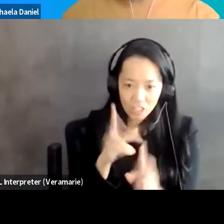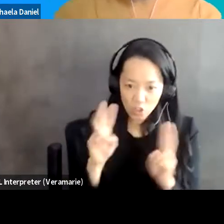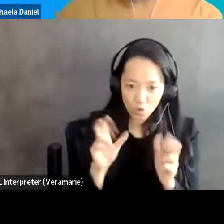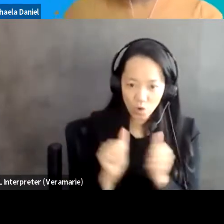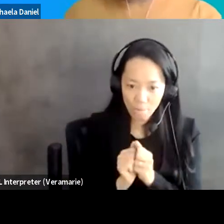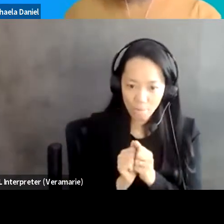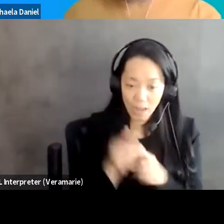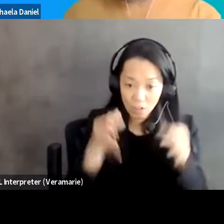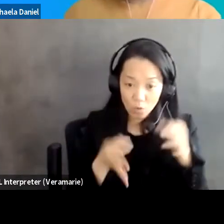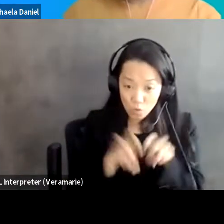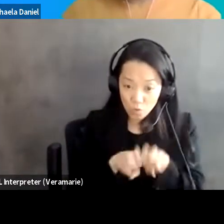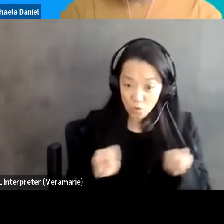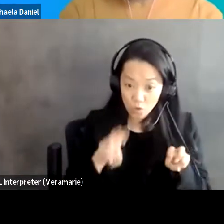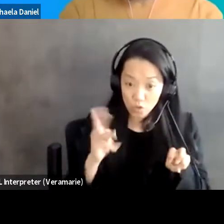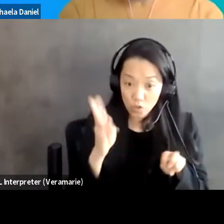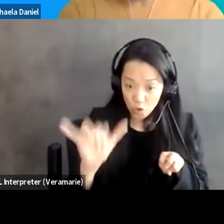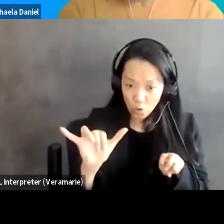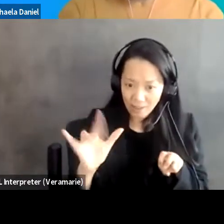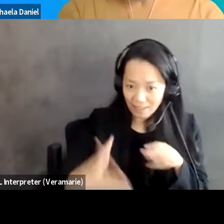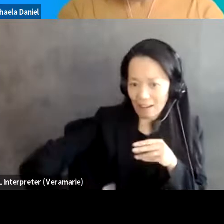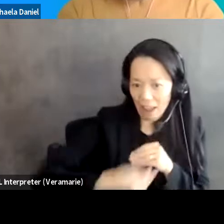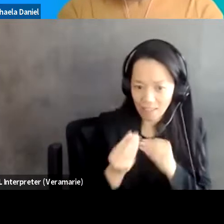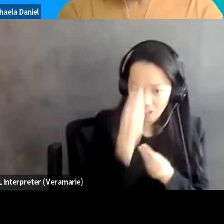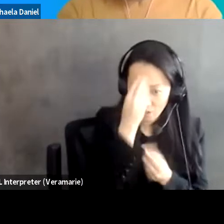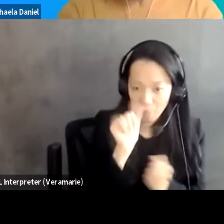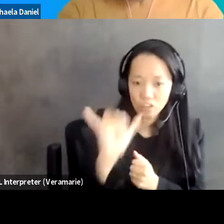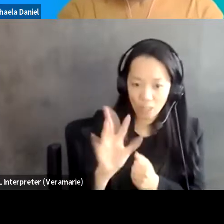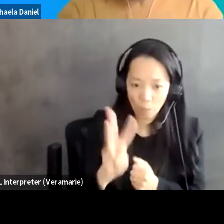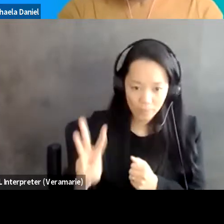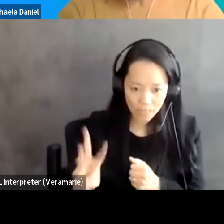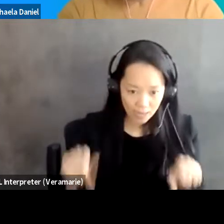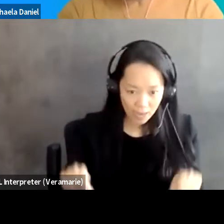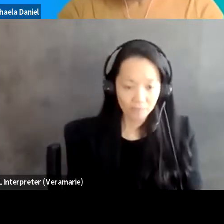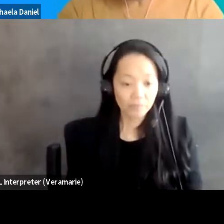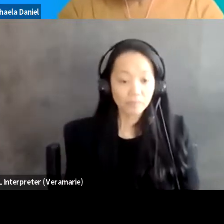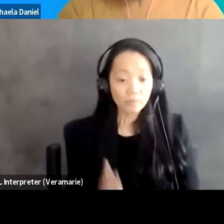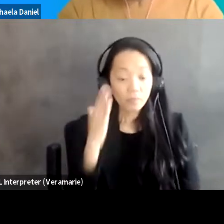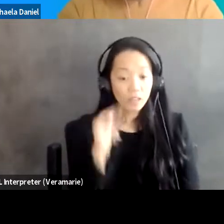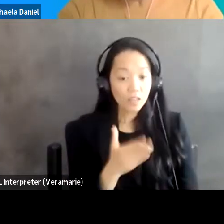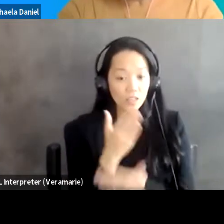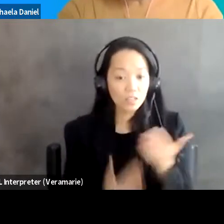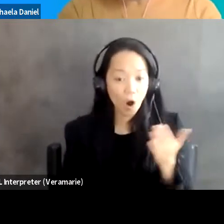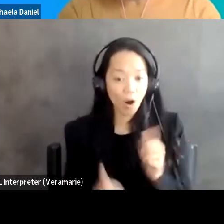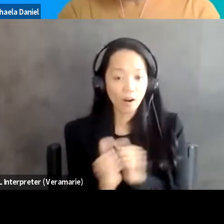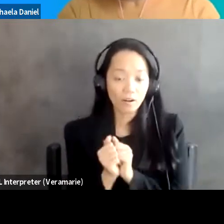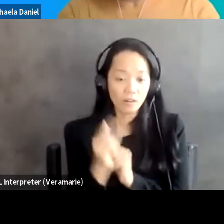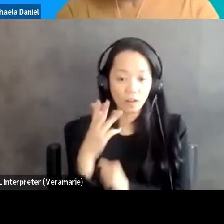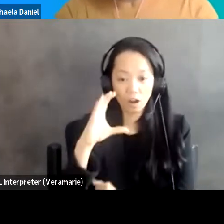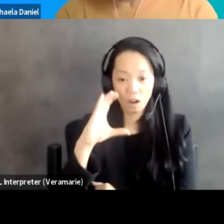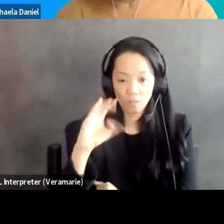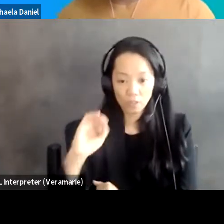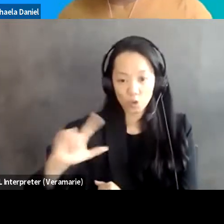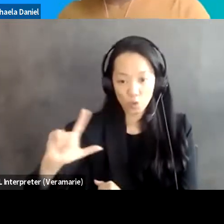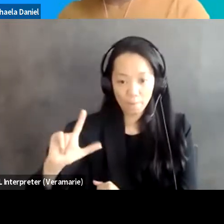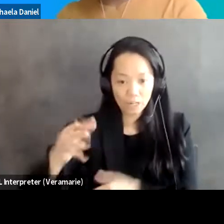I will mention on the prison gerrymandering front as well, a part of the criminal justice omnibus package